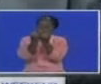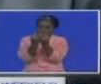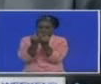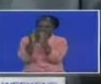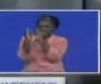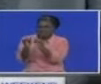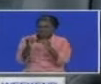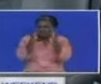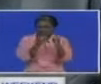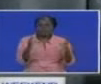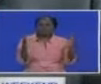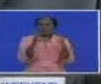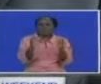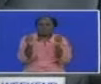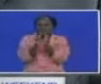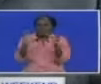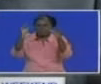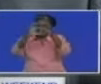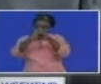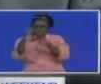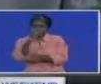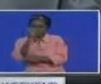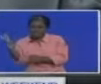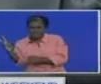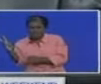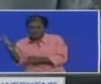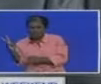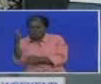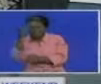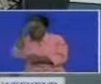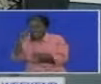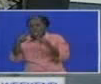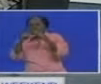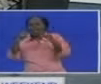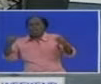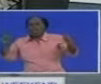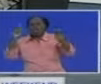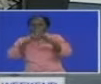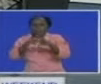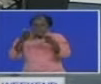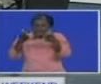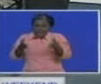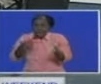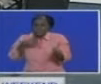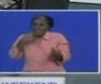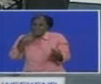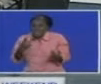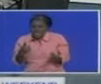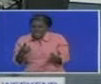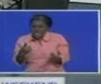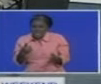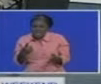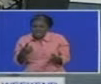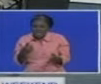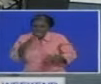groups making ties with the Westerners, okay? Because of the long term. Now, I can tell you why I'm saying this is